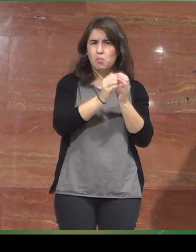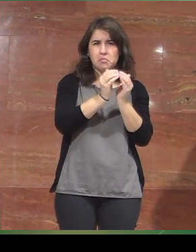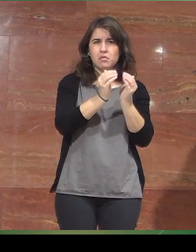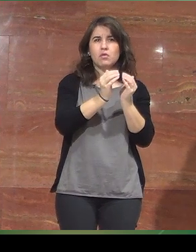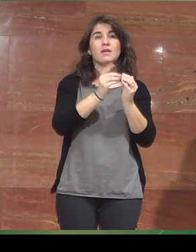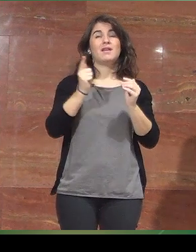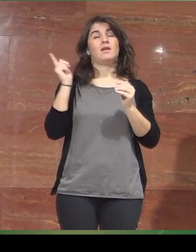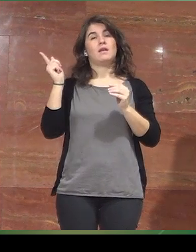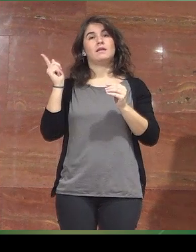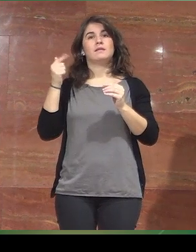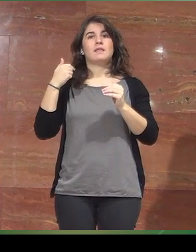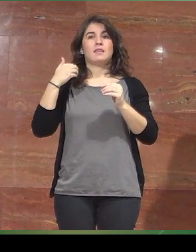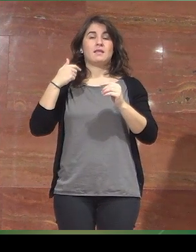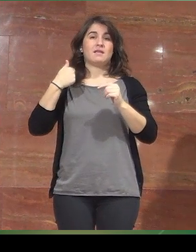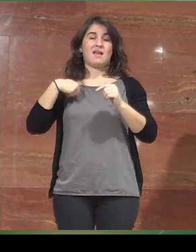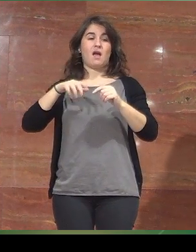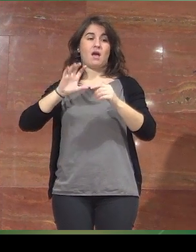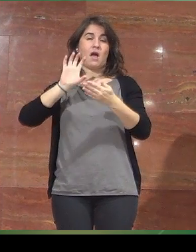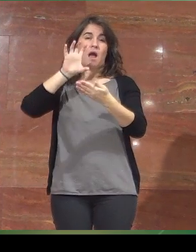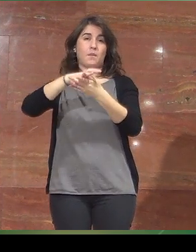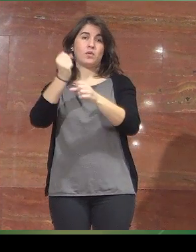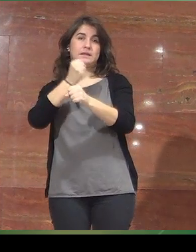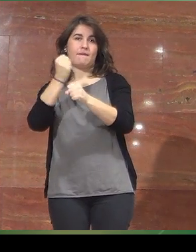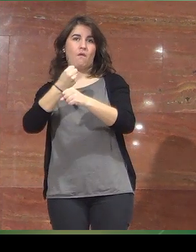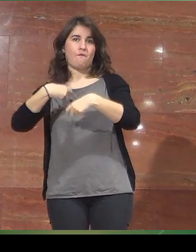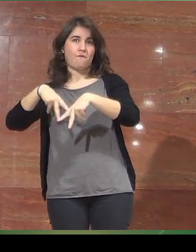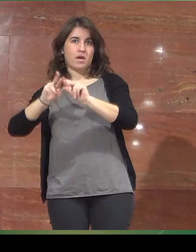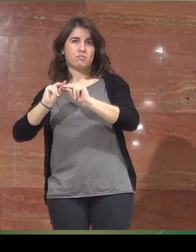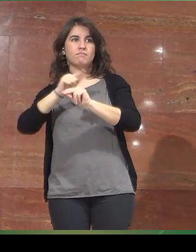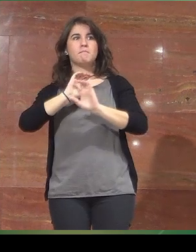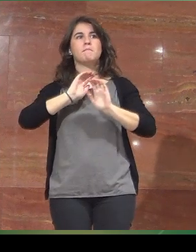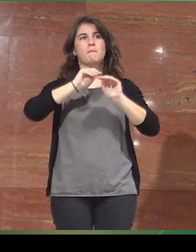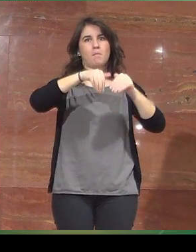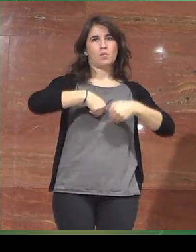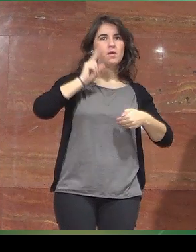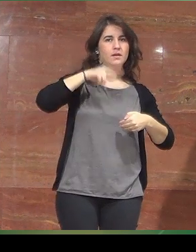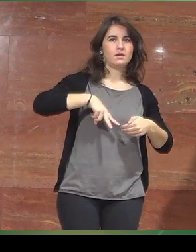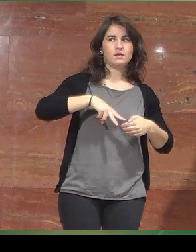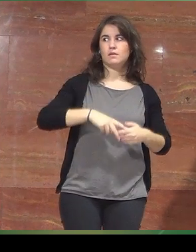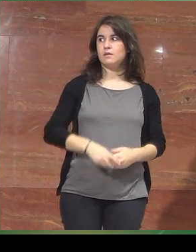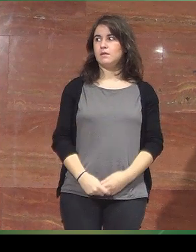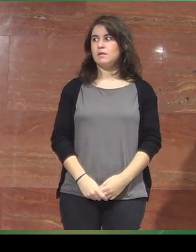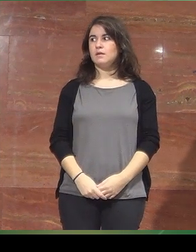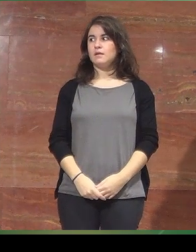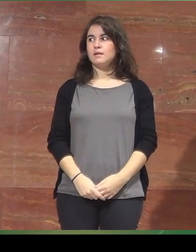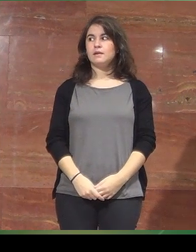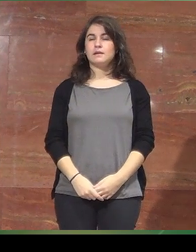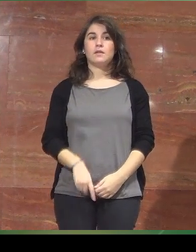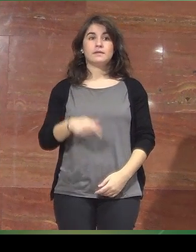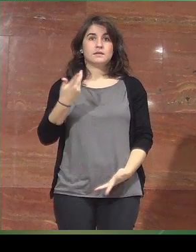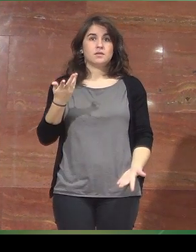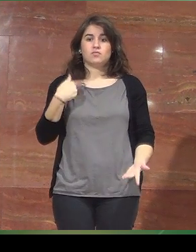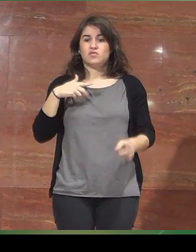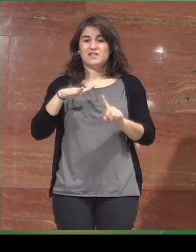in English. And we tried, they was a very terrible situation. They